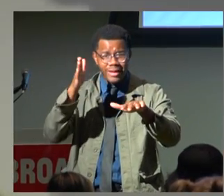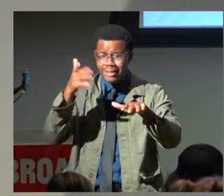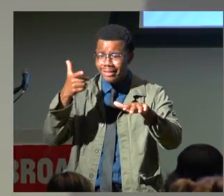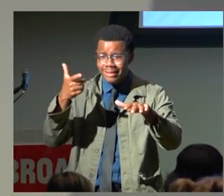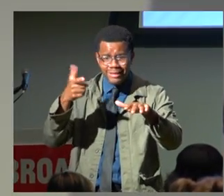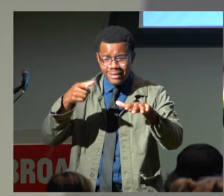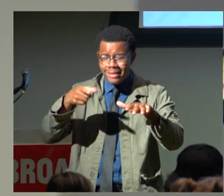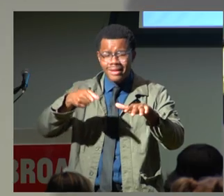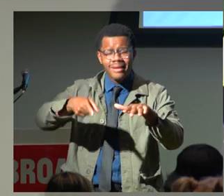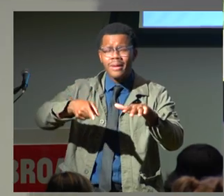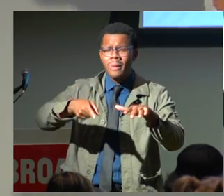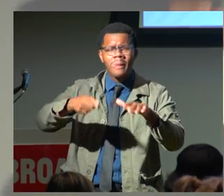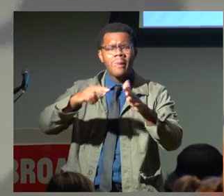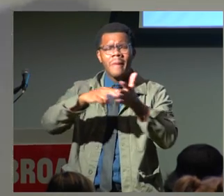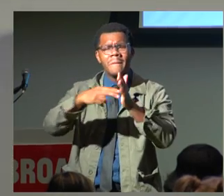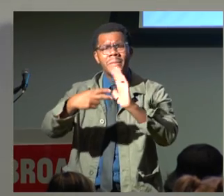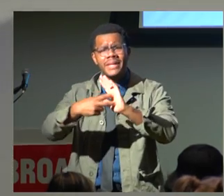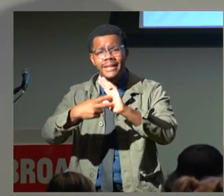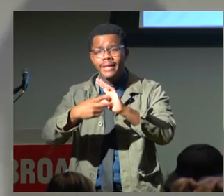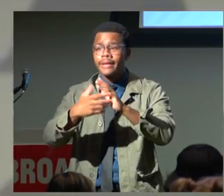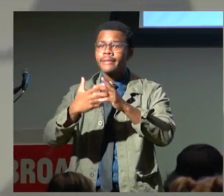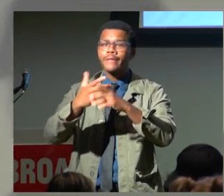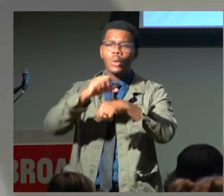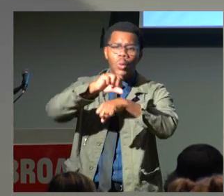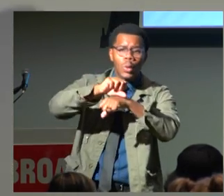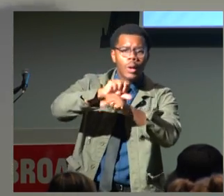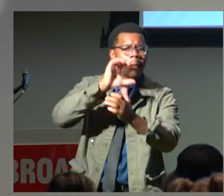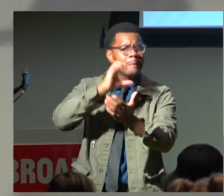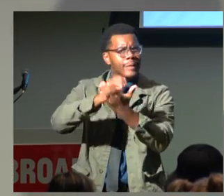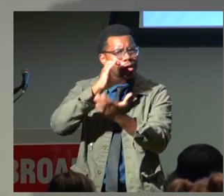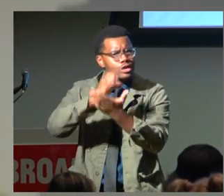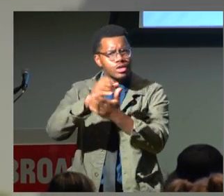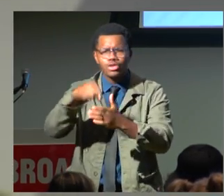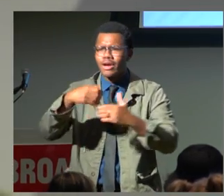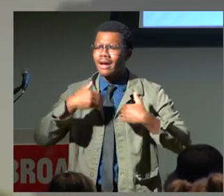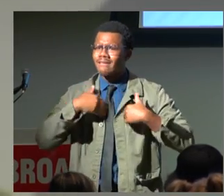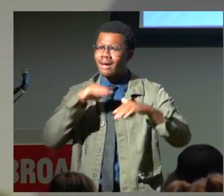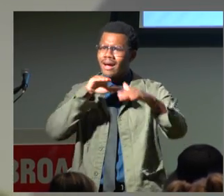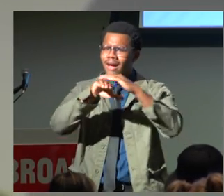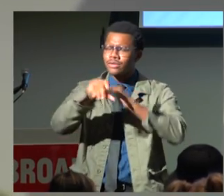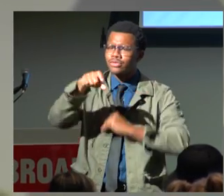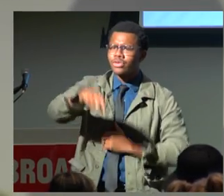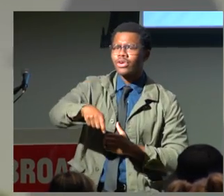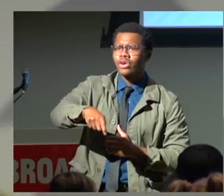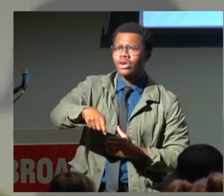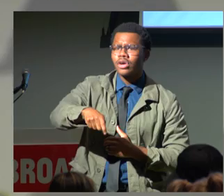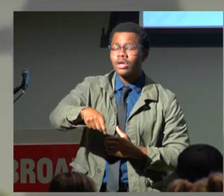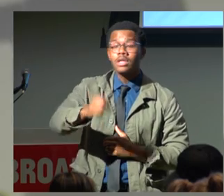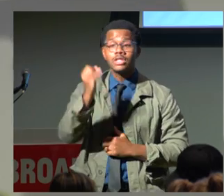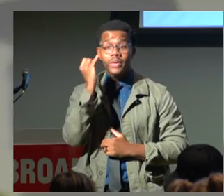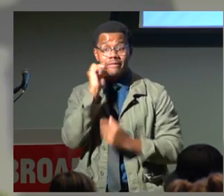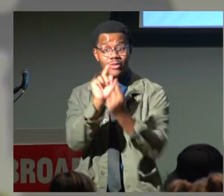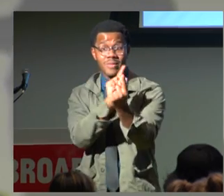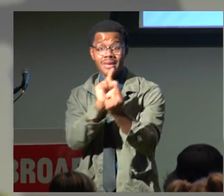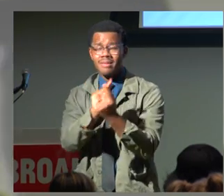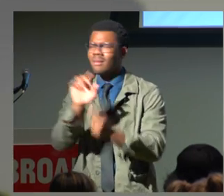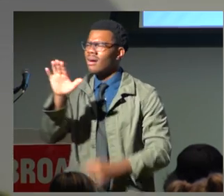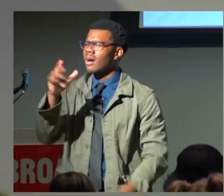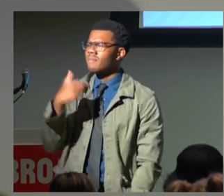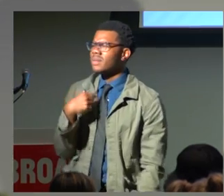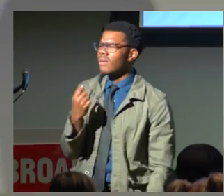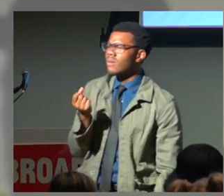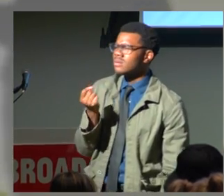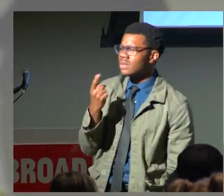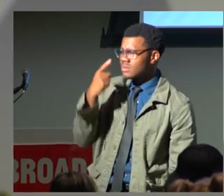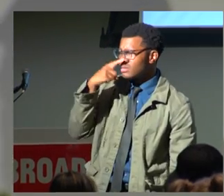So they should have access to the work. That just makes sense, right? So if you come up to me and say, can you explain that work to me? Of course I can. Thank you